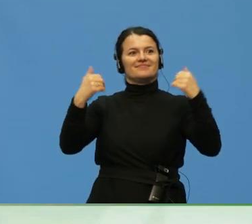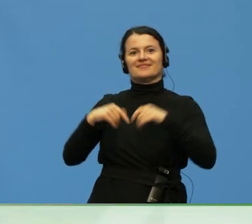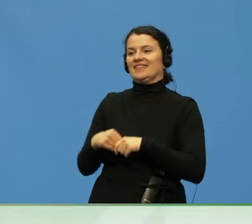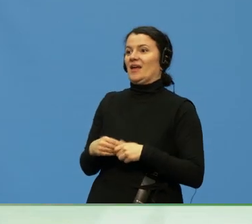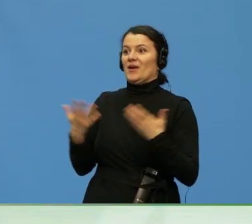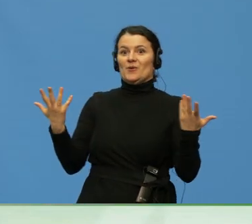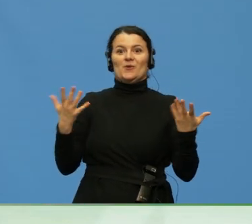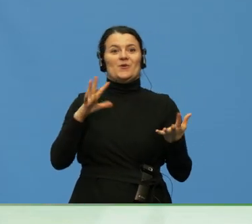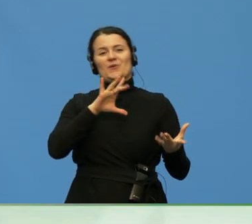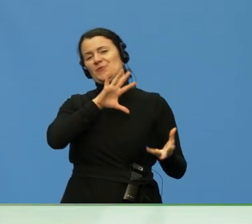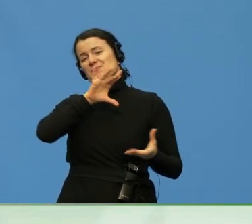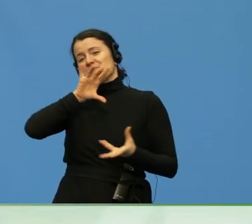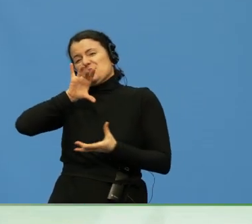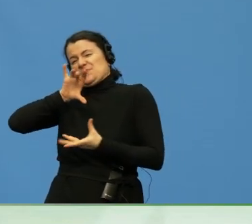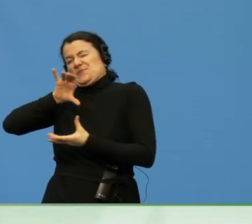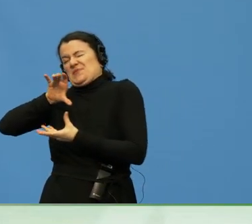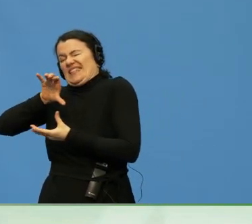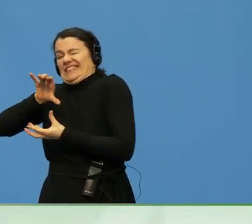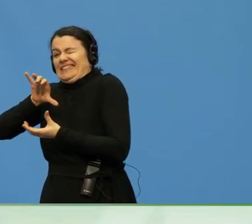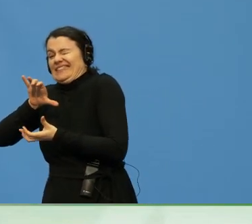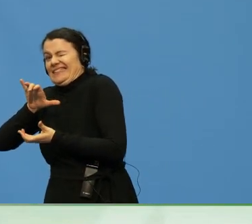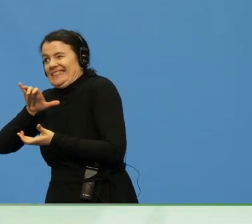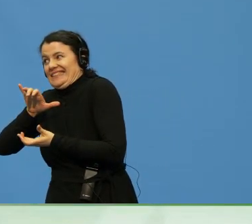part of the day and part of the Zero Conference.